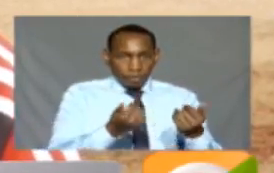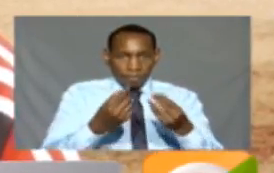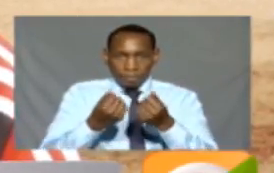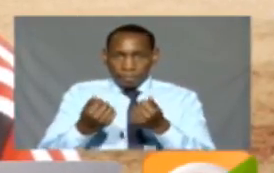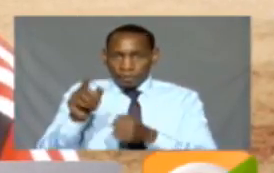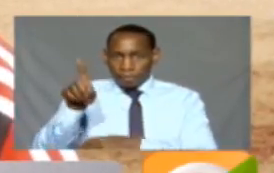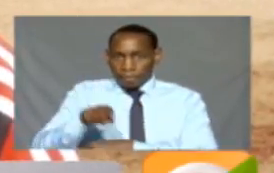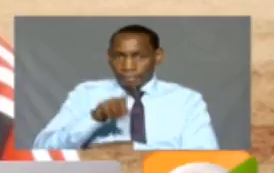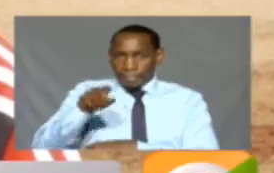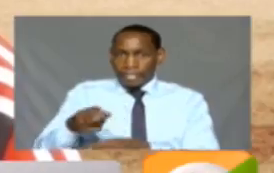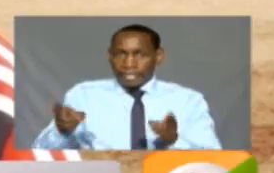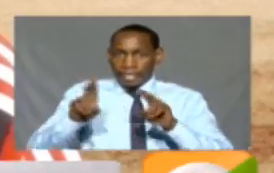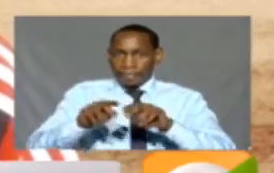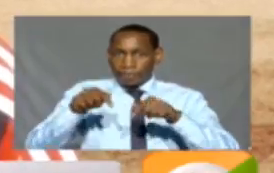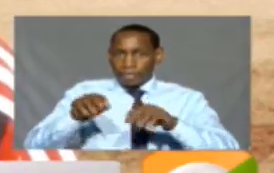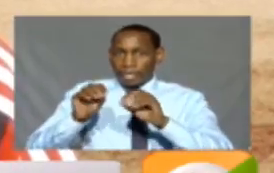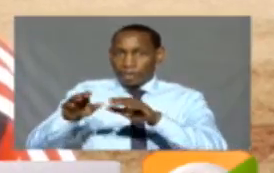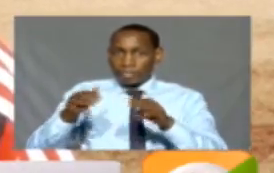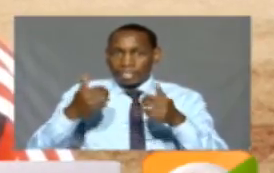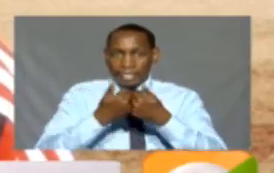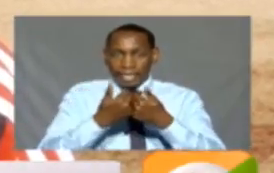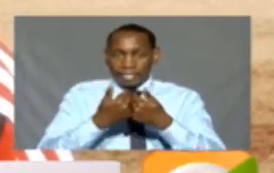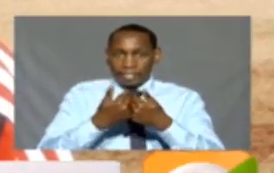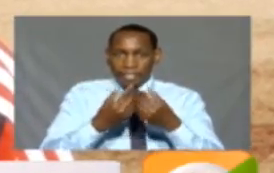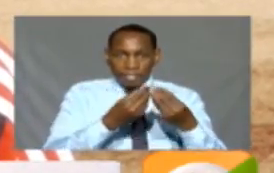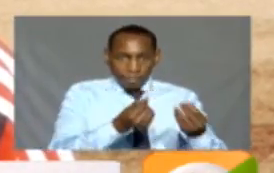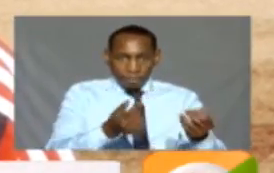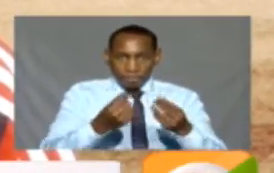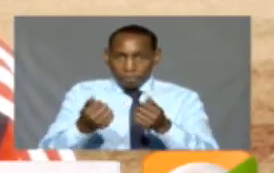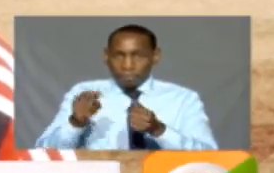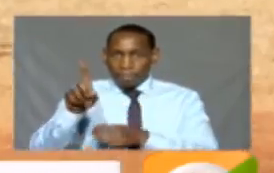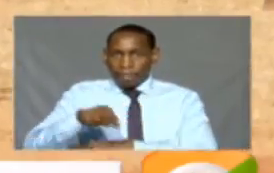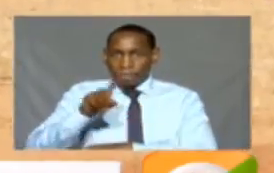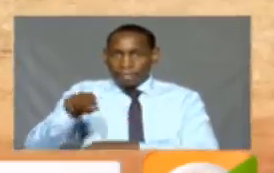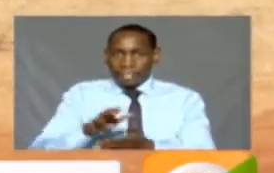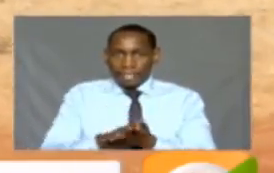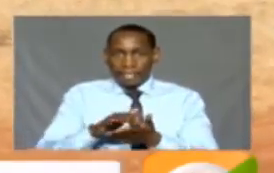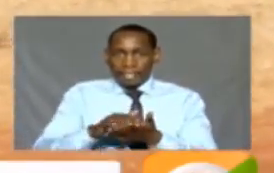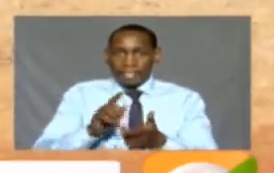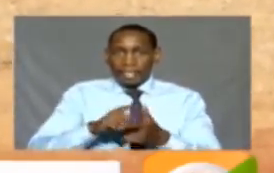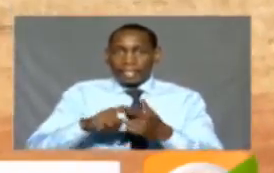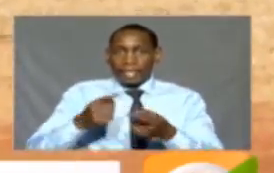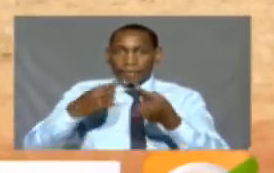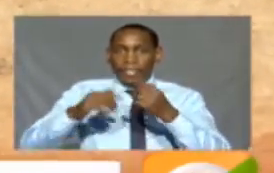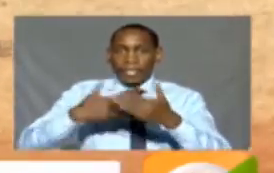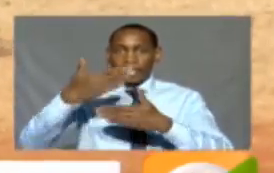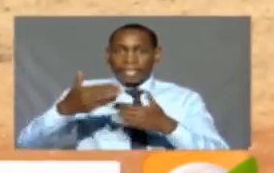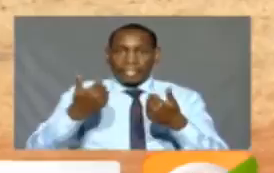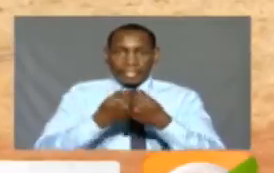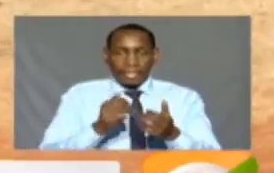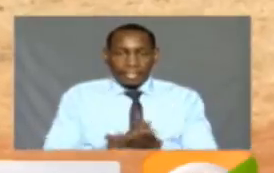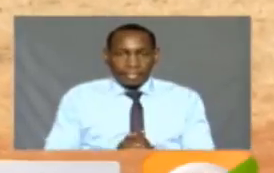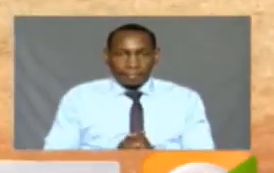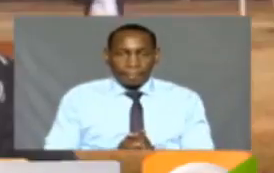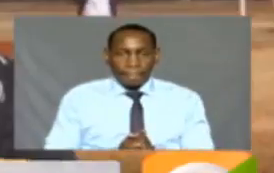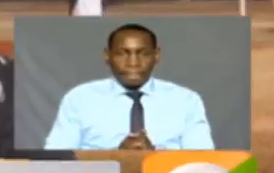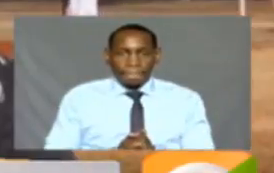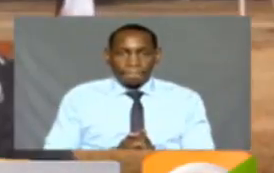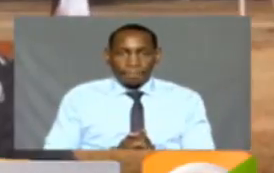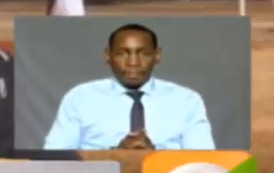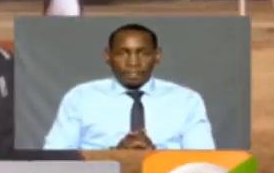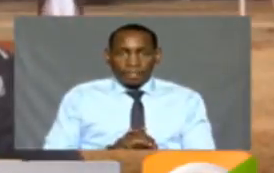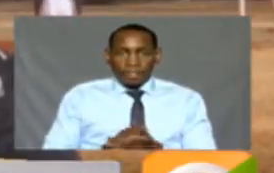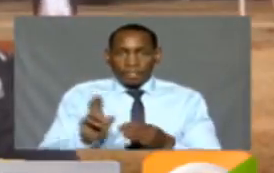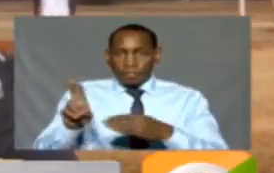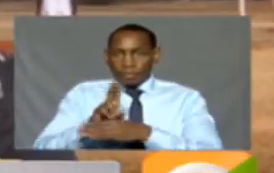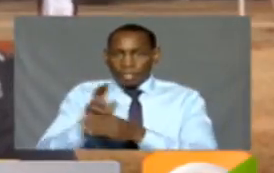imefanya tume lose game. So tutaweka hizo mistake na make sure that we win our next match. Limekuja mingi but hatujatumia